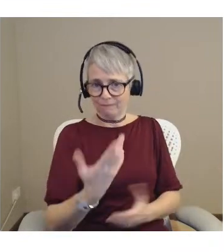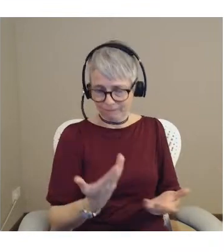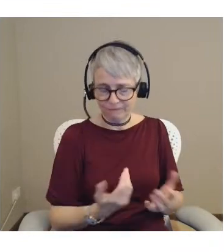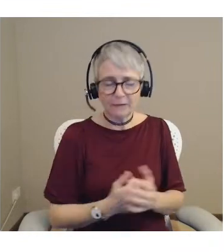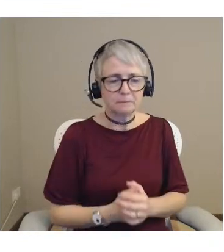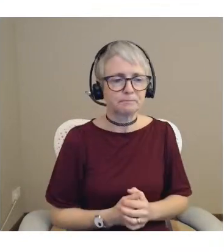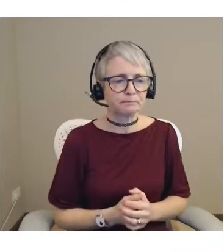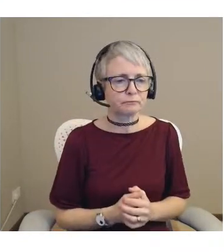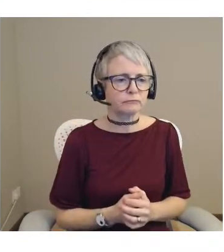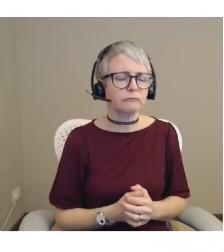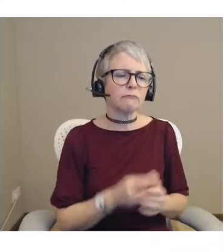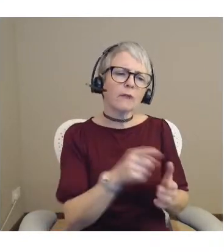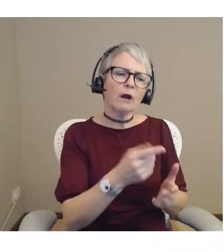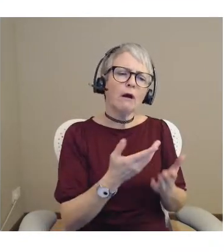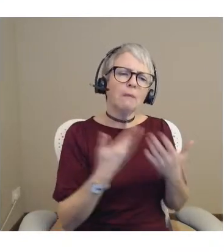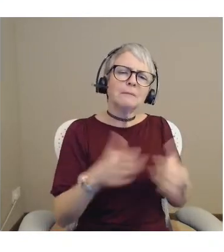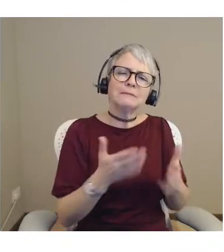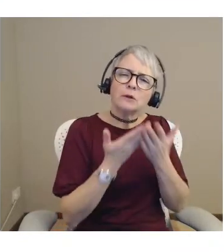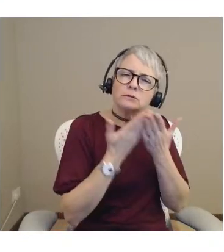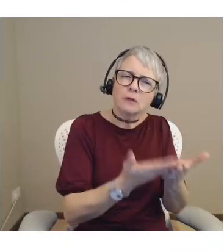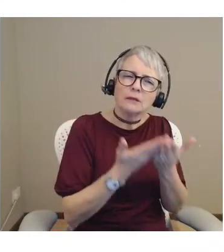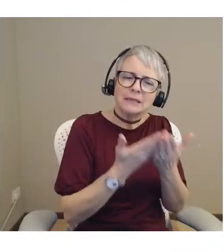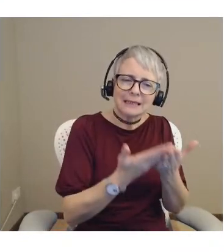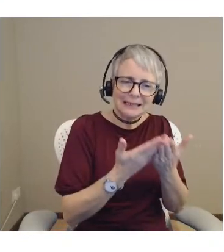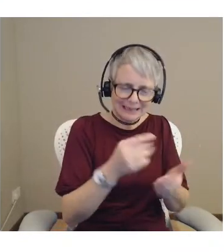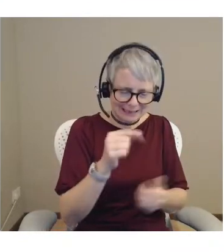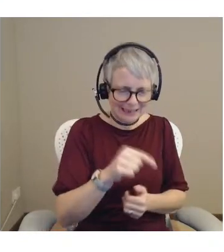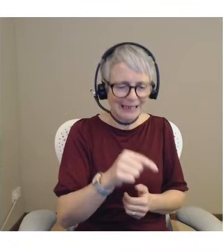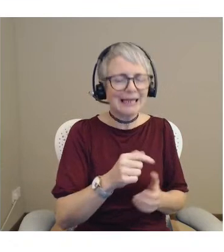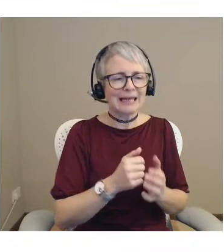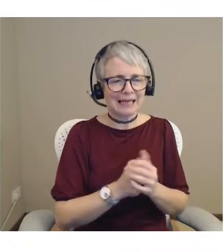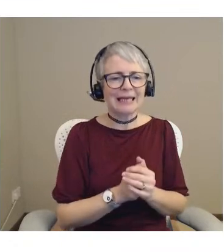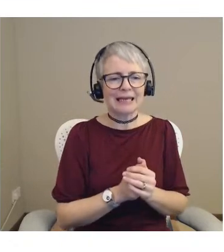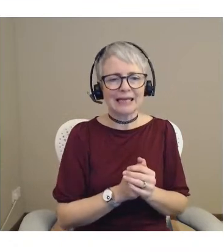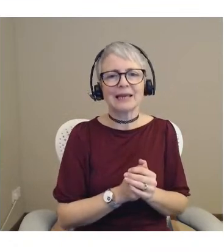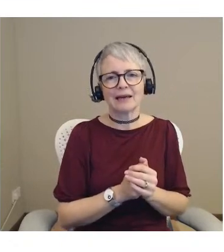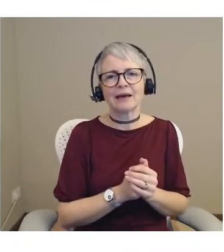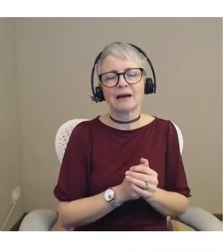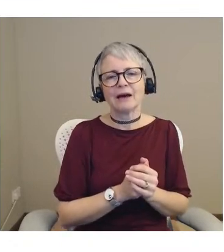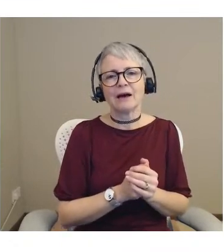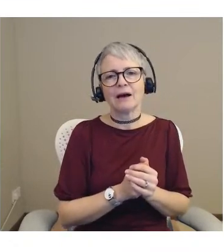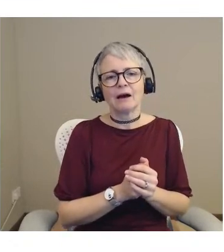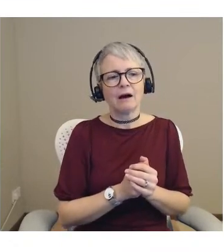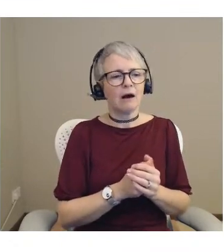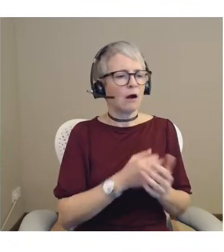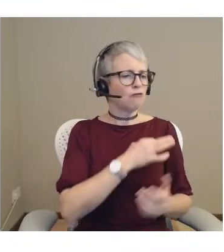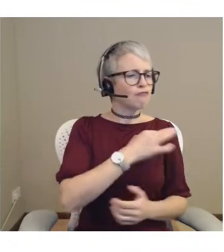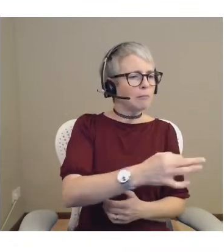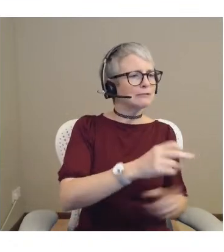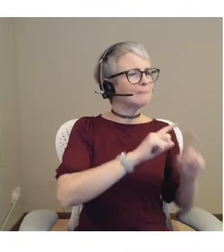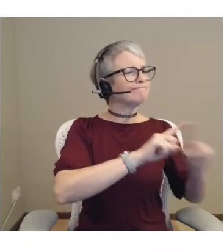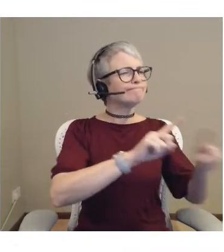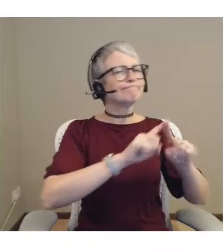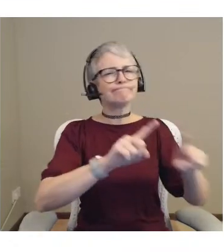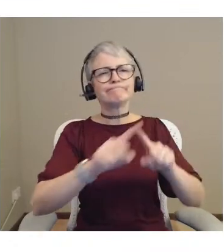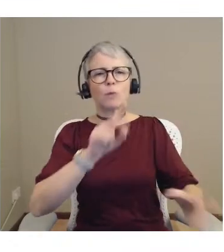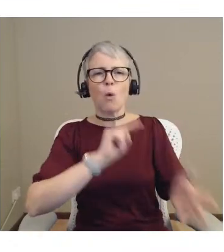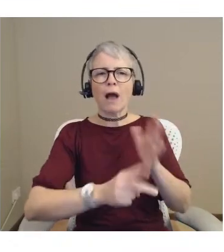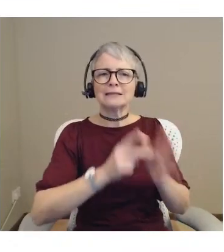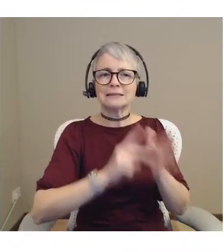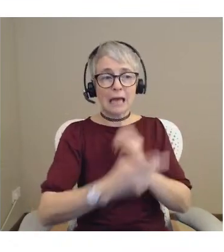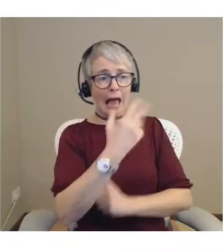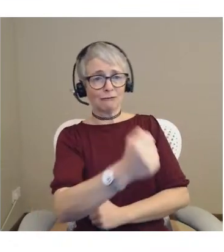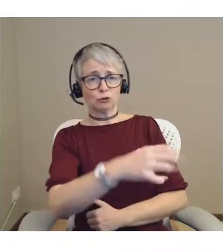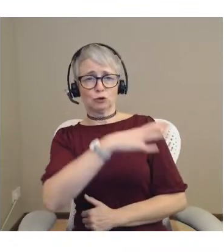reinforces the presence of persons with disabilities and the representative organizations in the mechanisms, in the existing